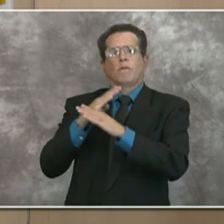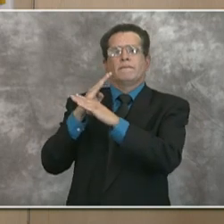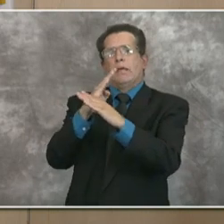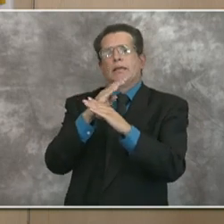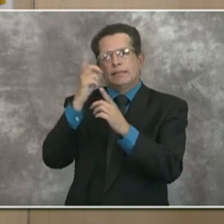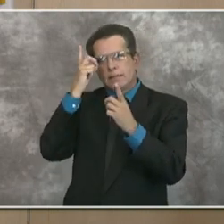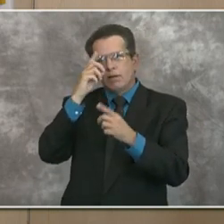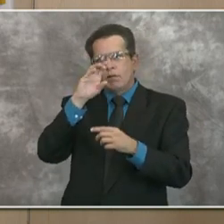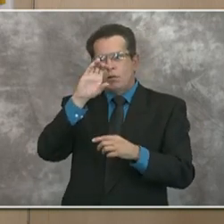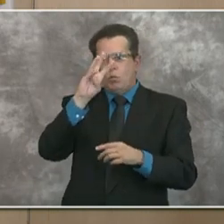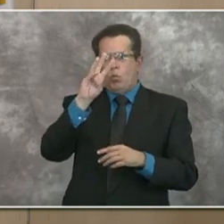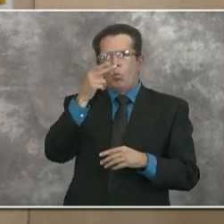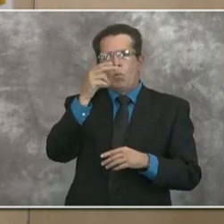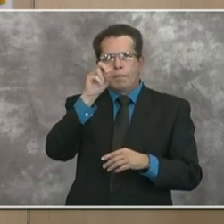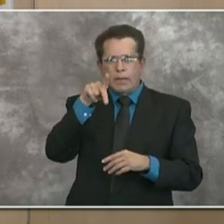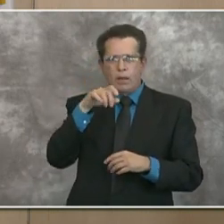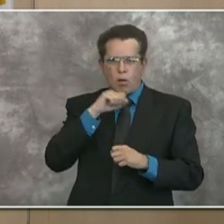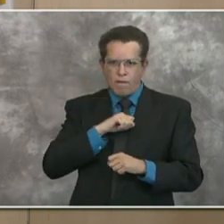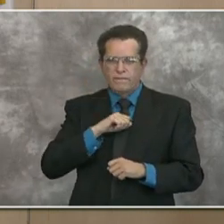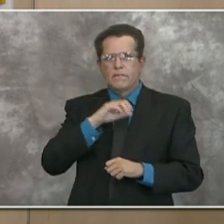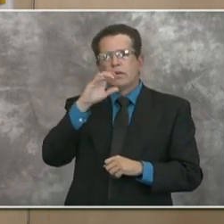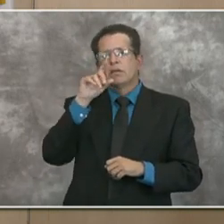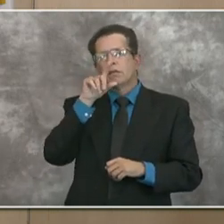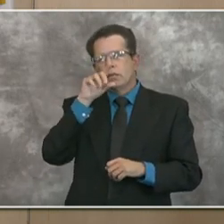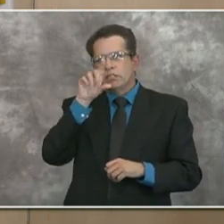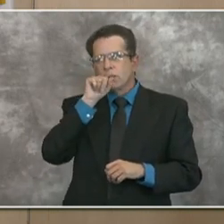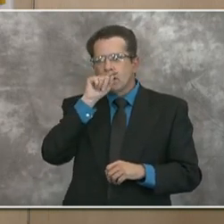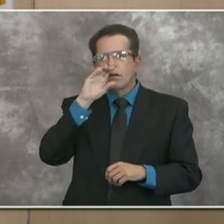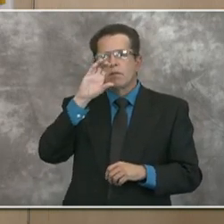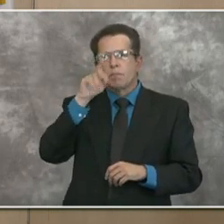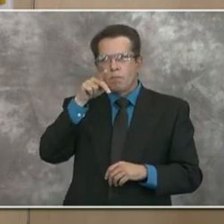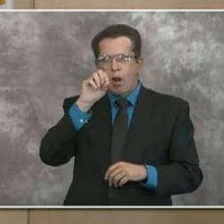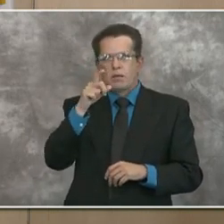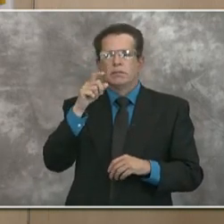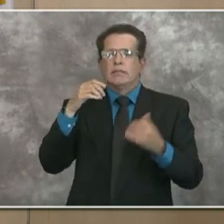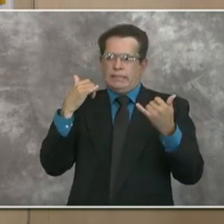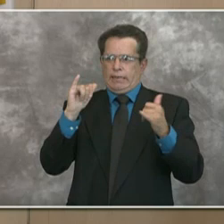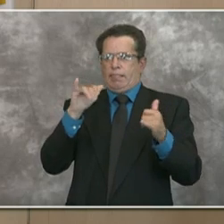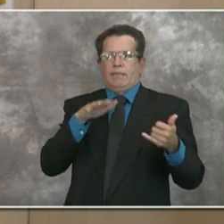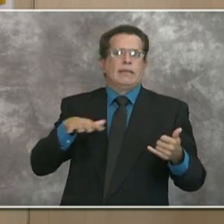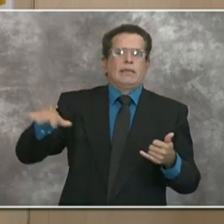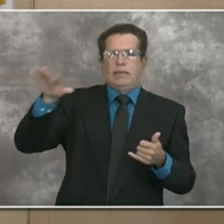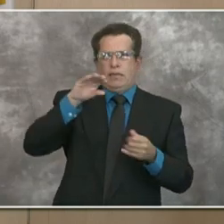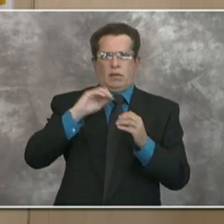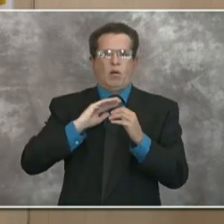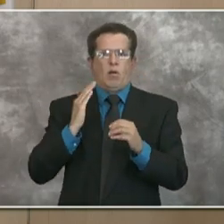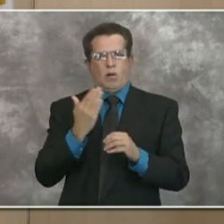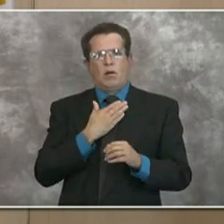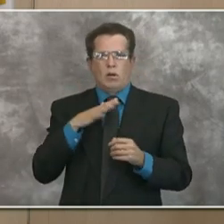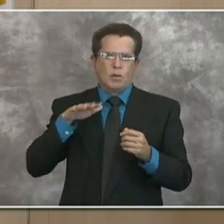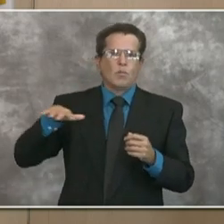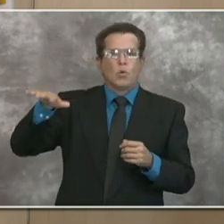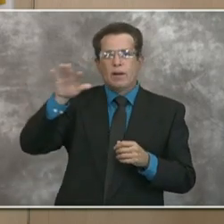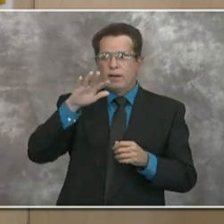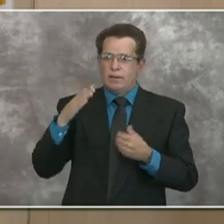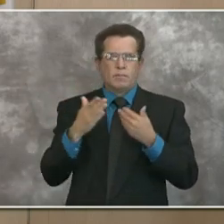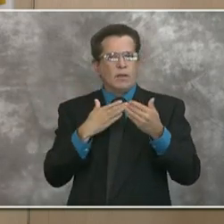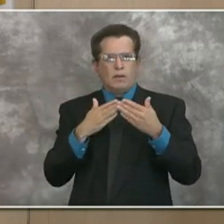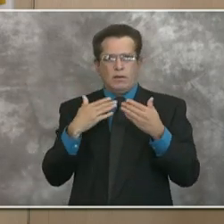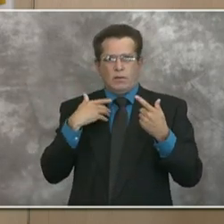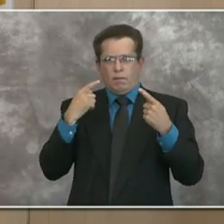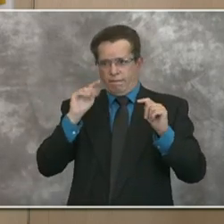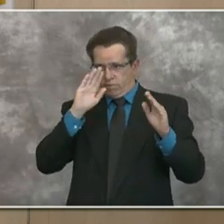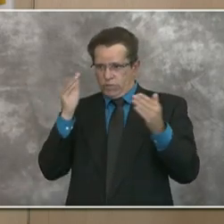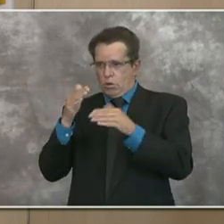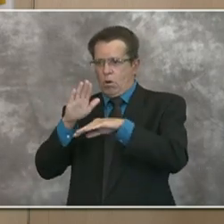like whooping cough, chickenpox, and mumps are still present in our community, despite all of a majority of our